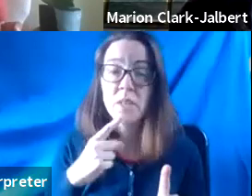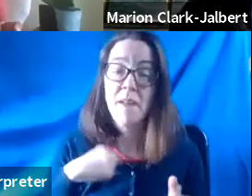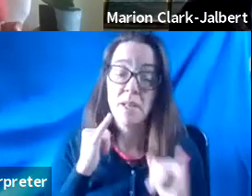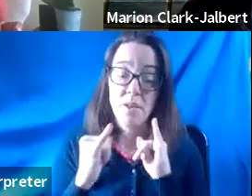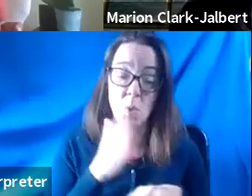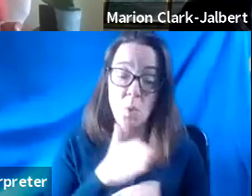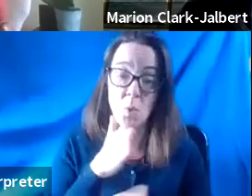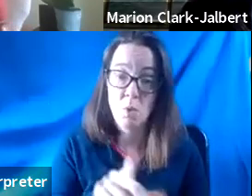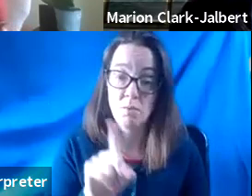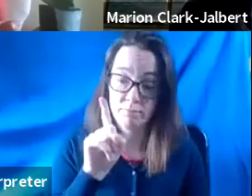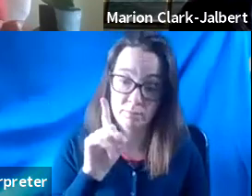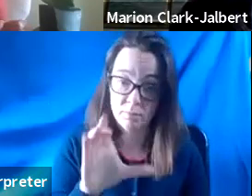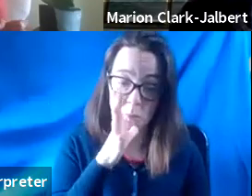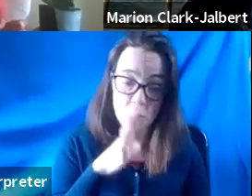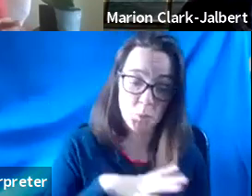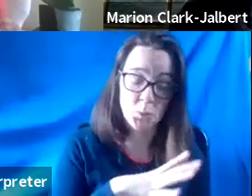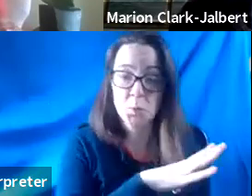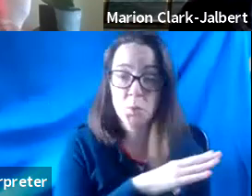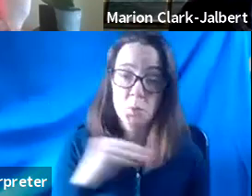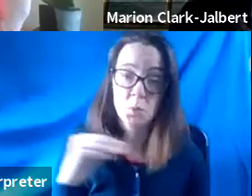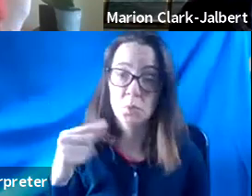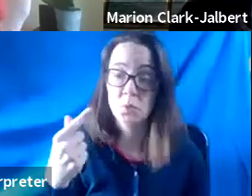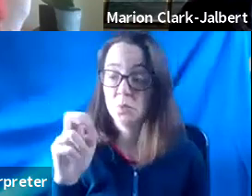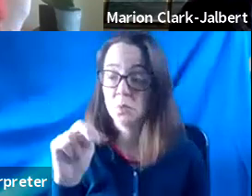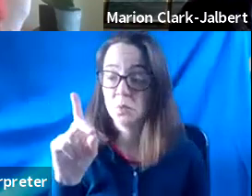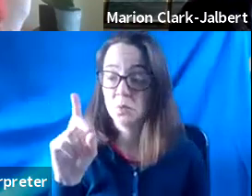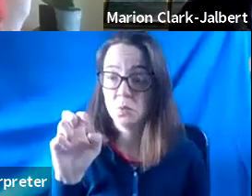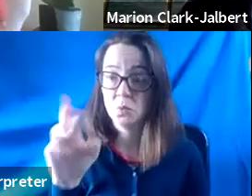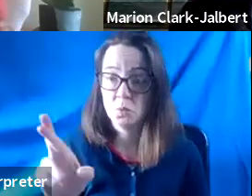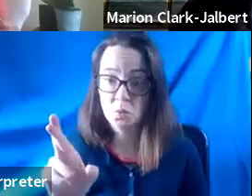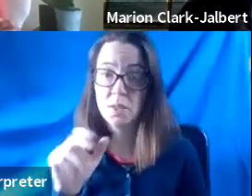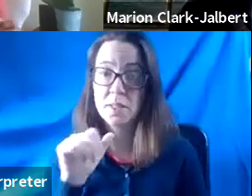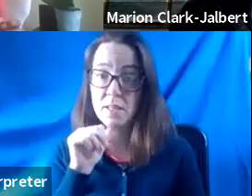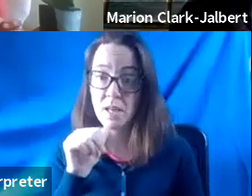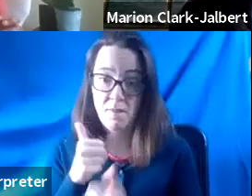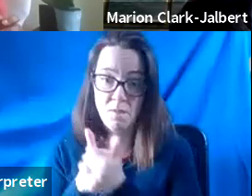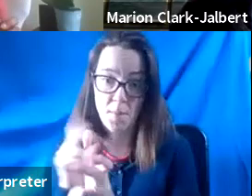and gender non-conforming people with SUDS, substance